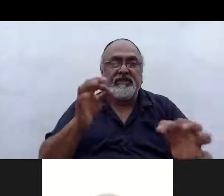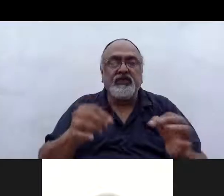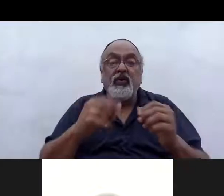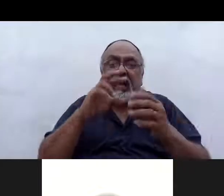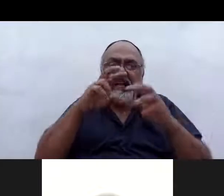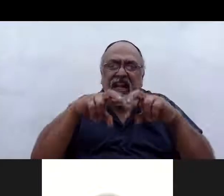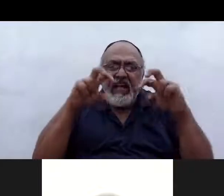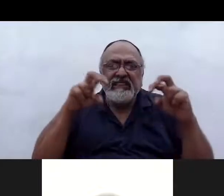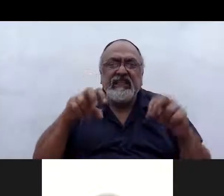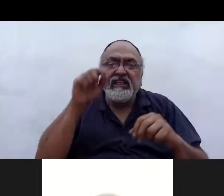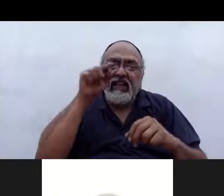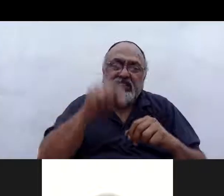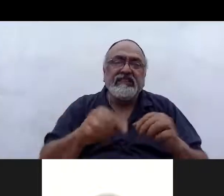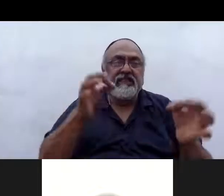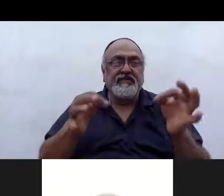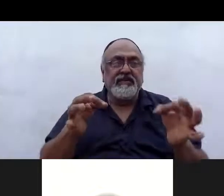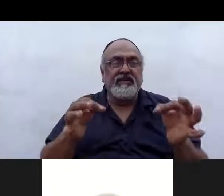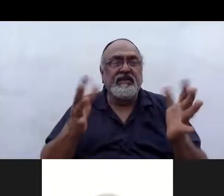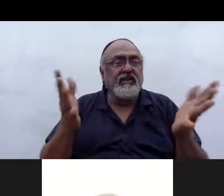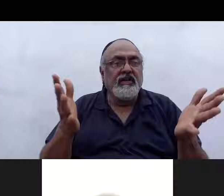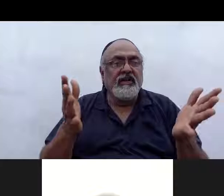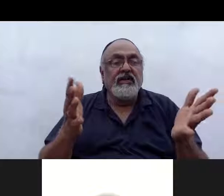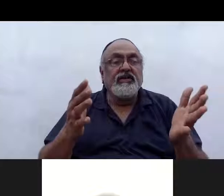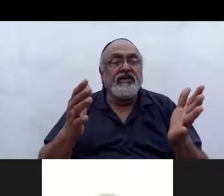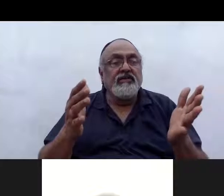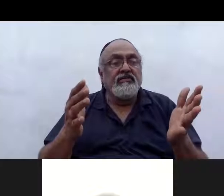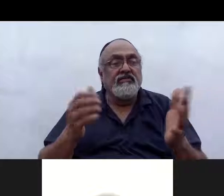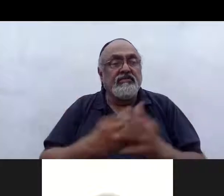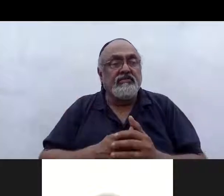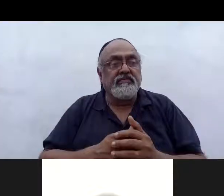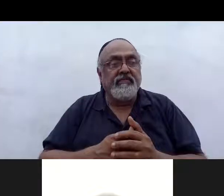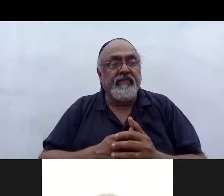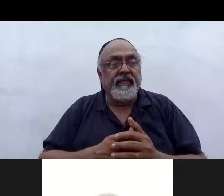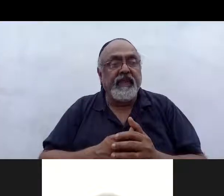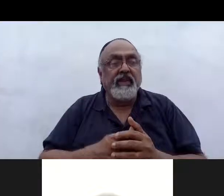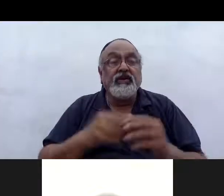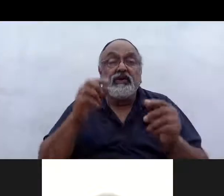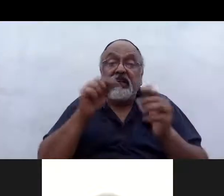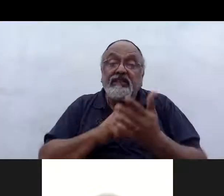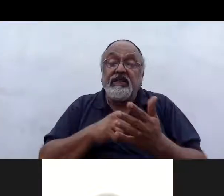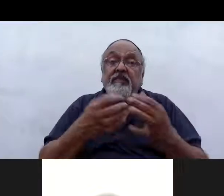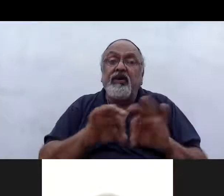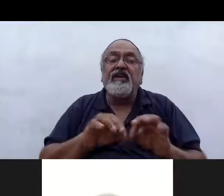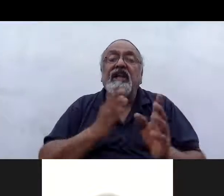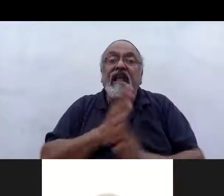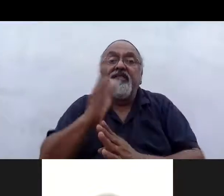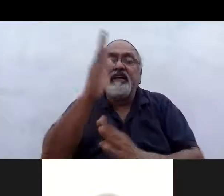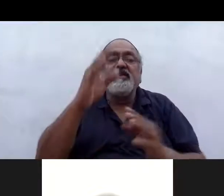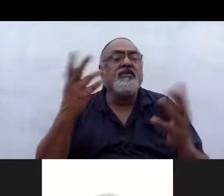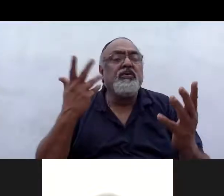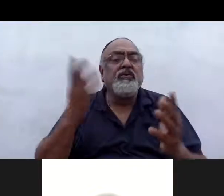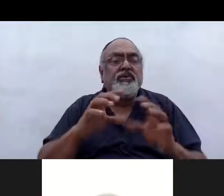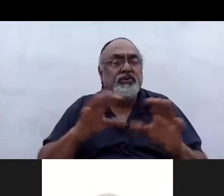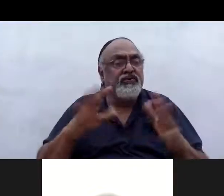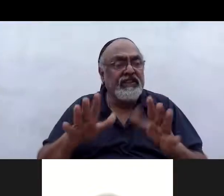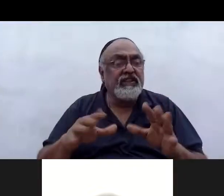the decision that has been given. In order to do so, the navigation that we did, the judgment that